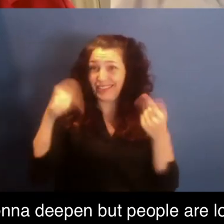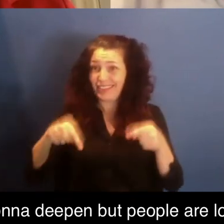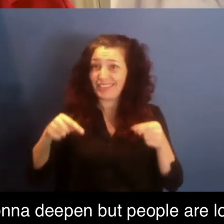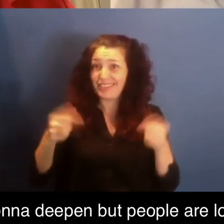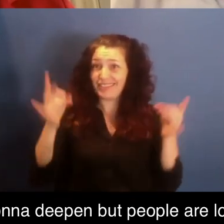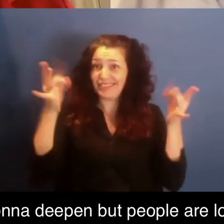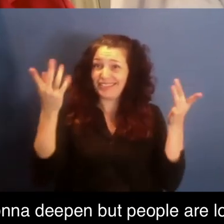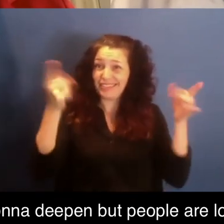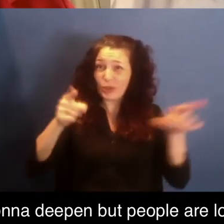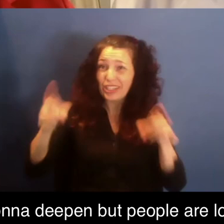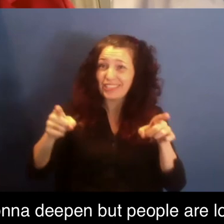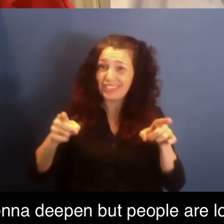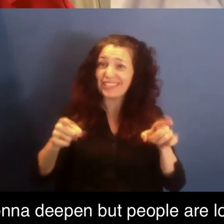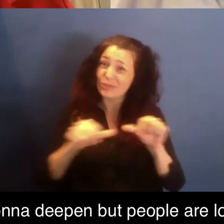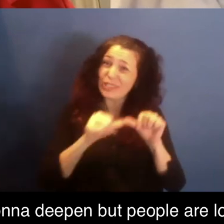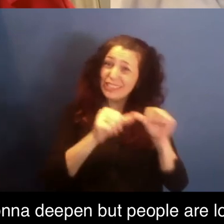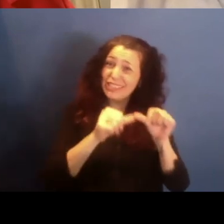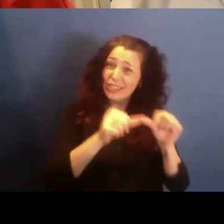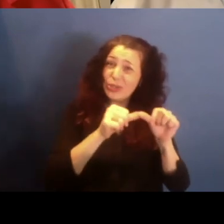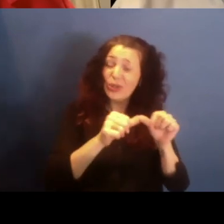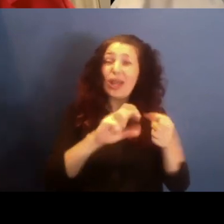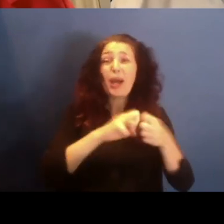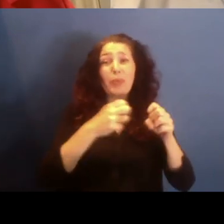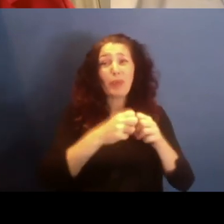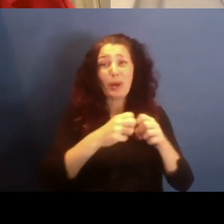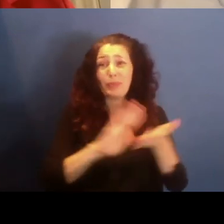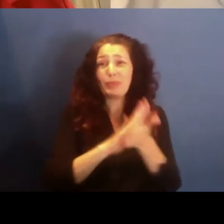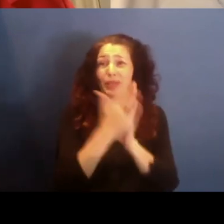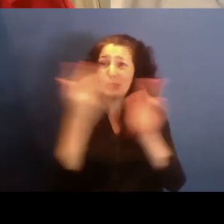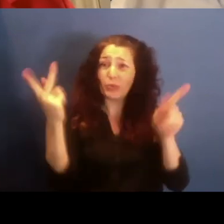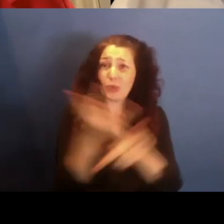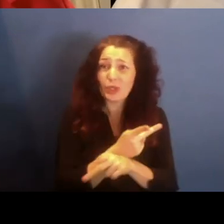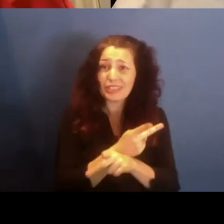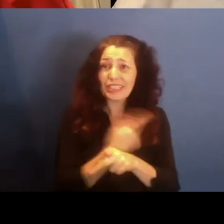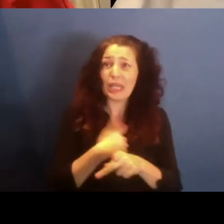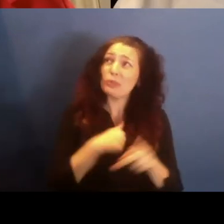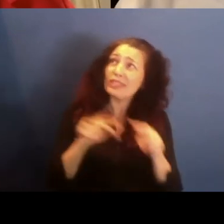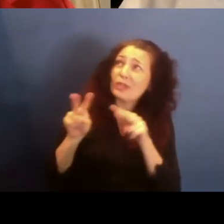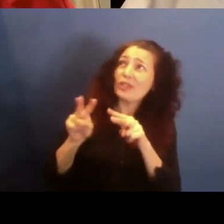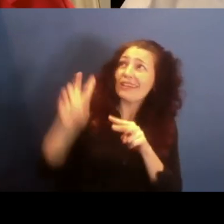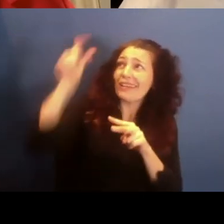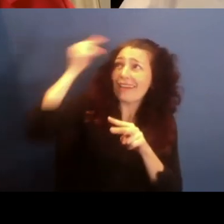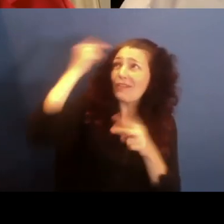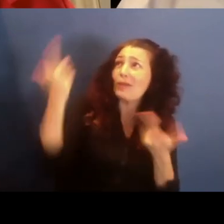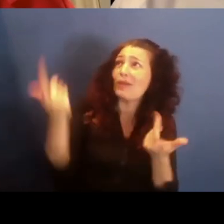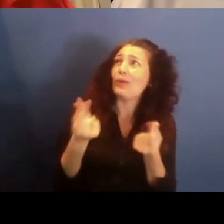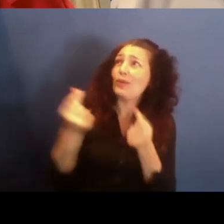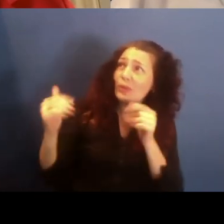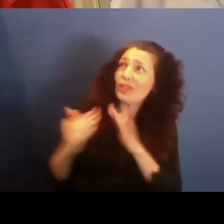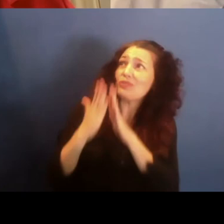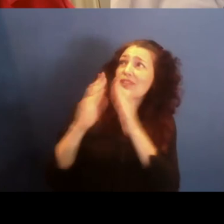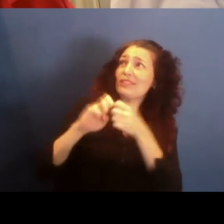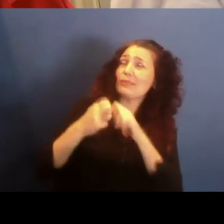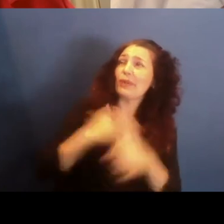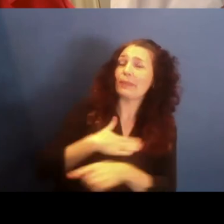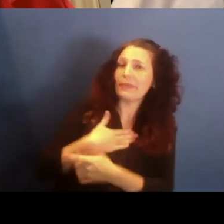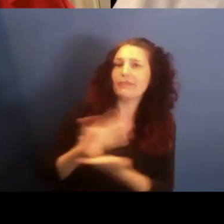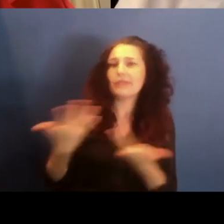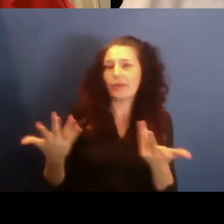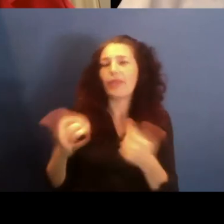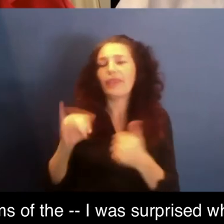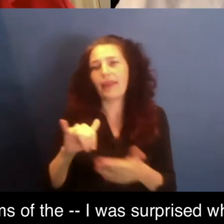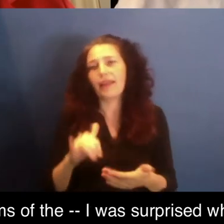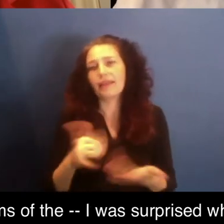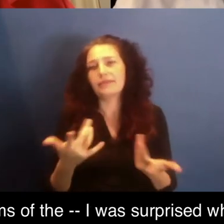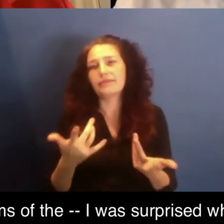but people are looking for government to, you know, to address it. Um, and that was, you know, that was, was the, that was the biggest piece that, uh, surprised